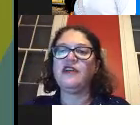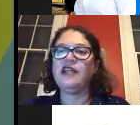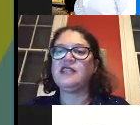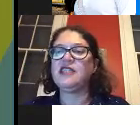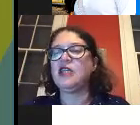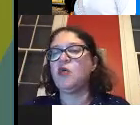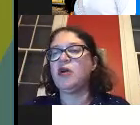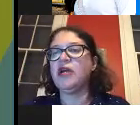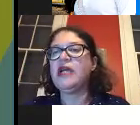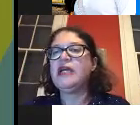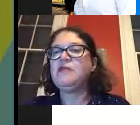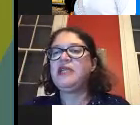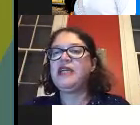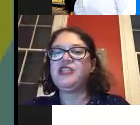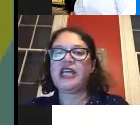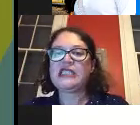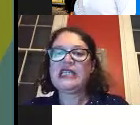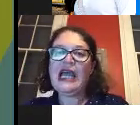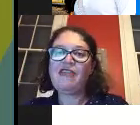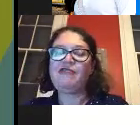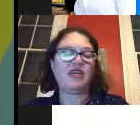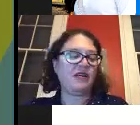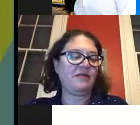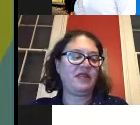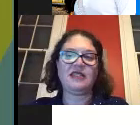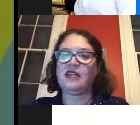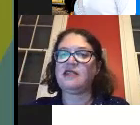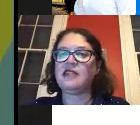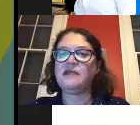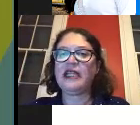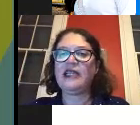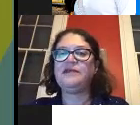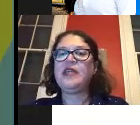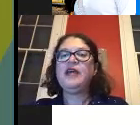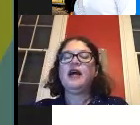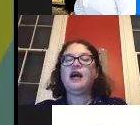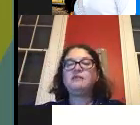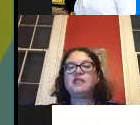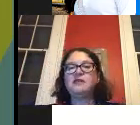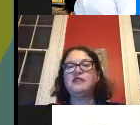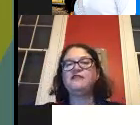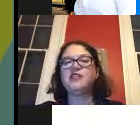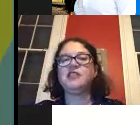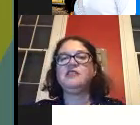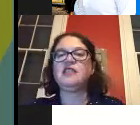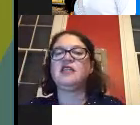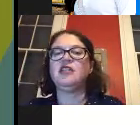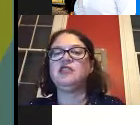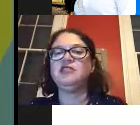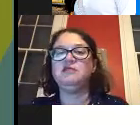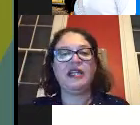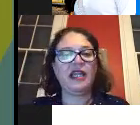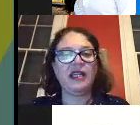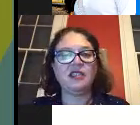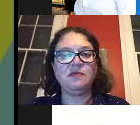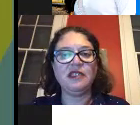Services Financing or BHSF, that's us, that's Medicaid. Some of our functions